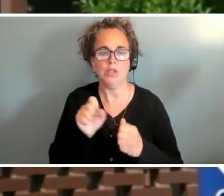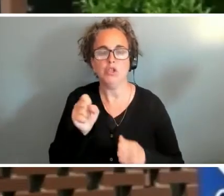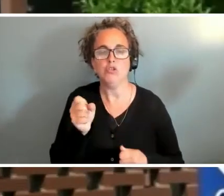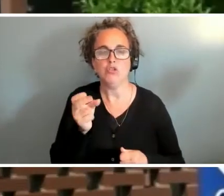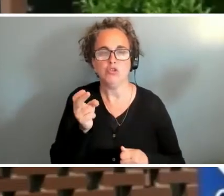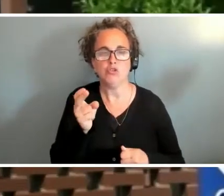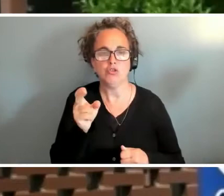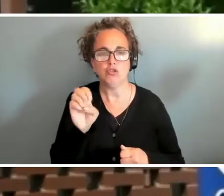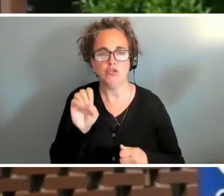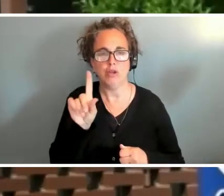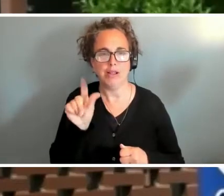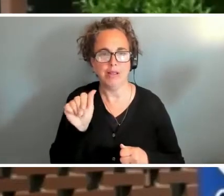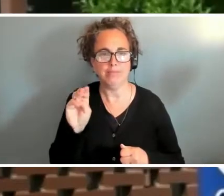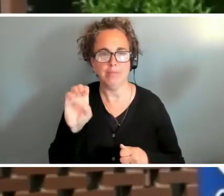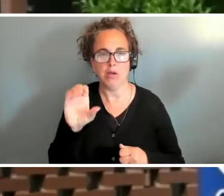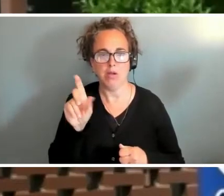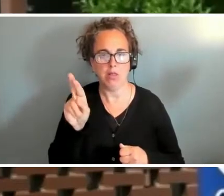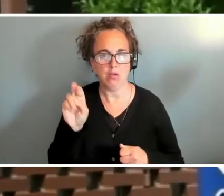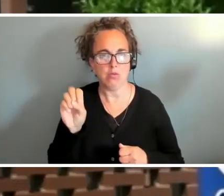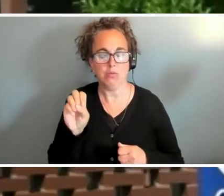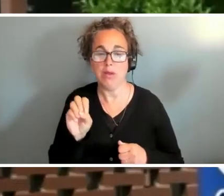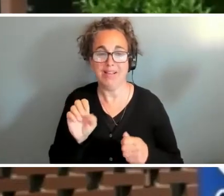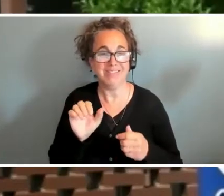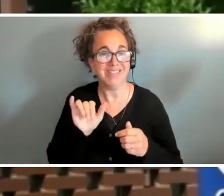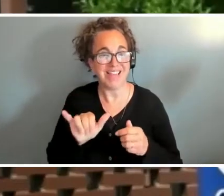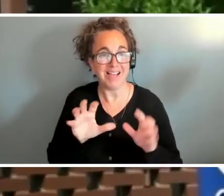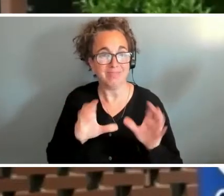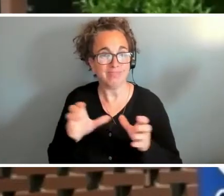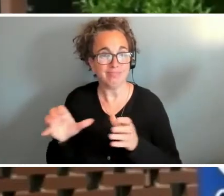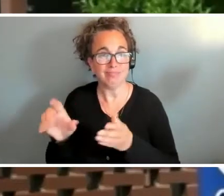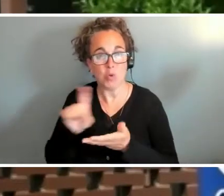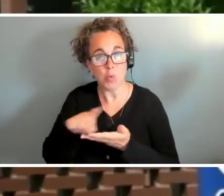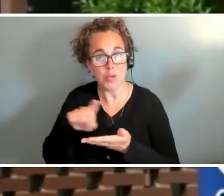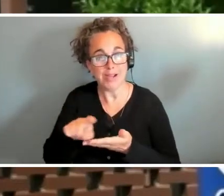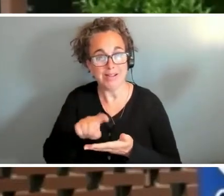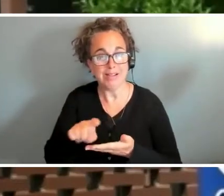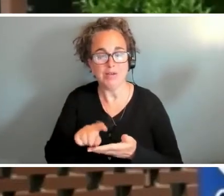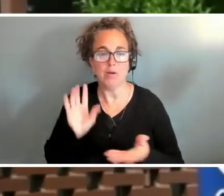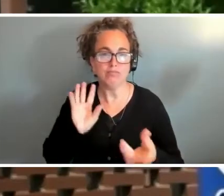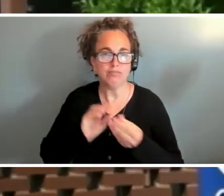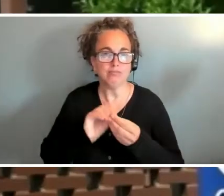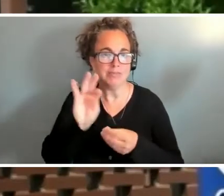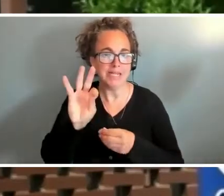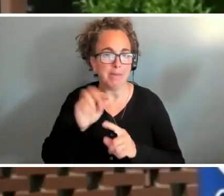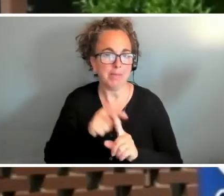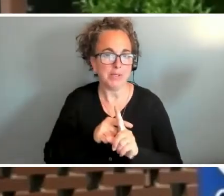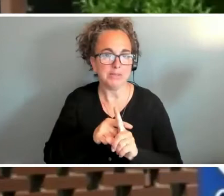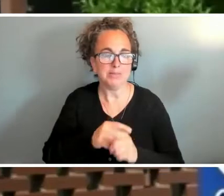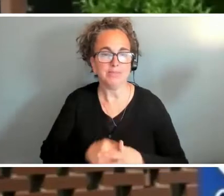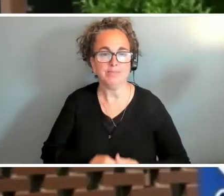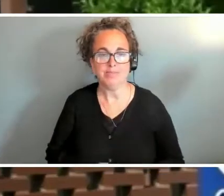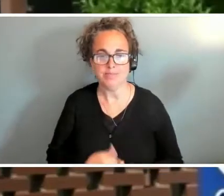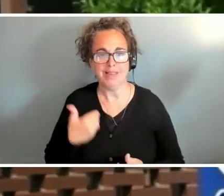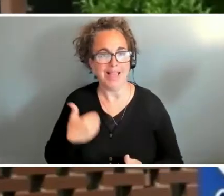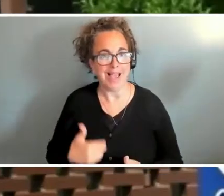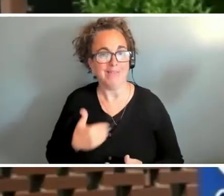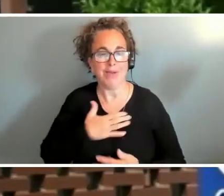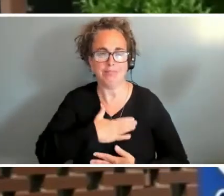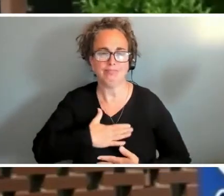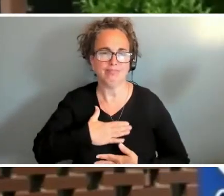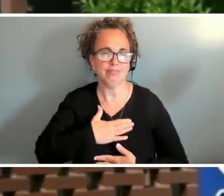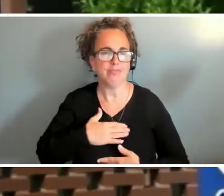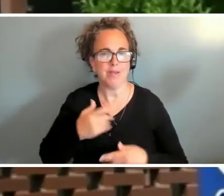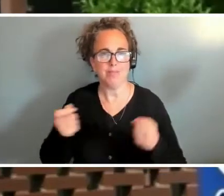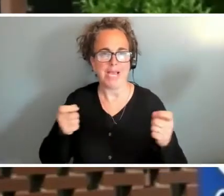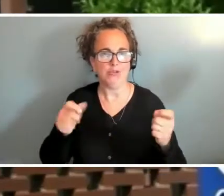Program sessions are conducted weekly over a period of 9 months. I've had the pleasure of managing this program for the